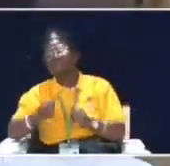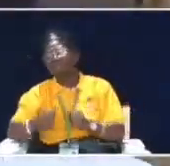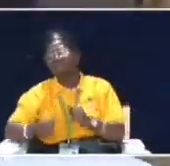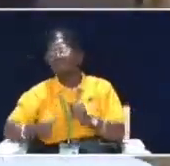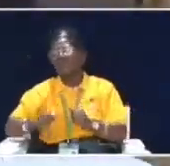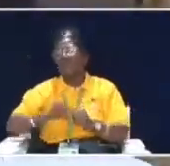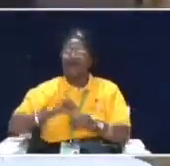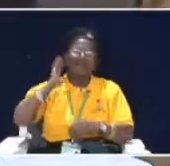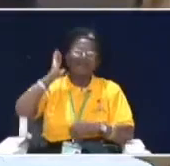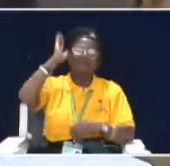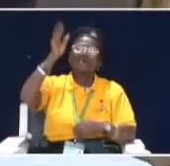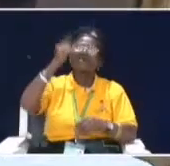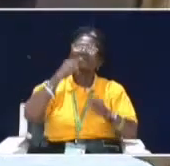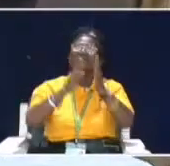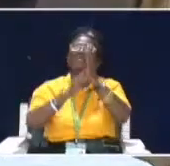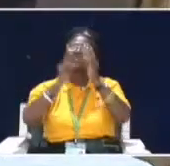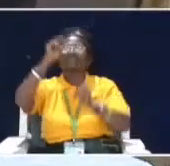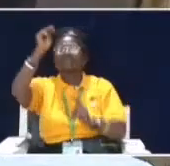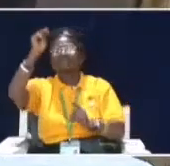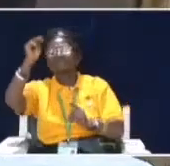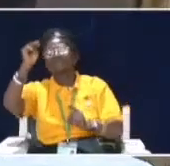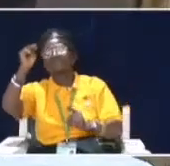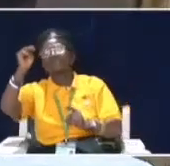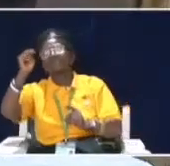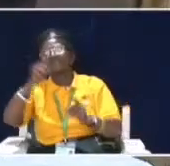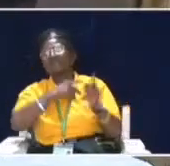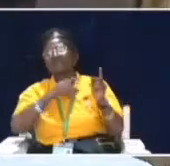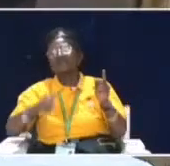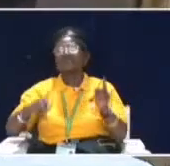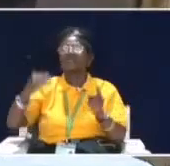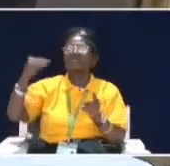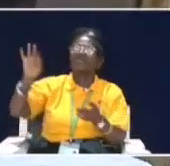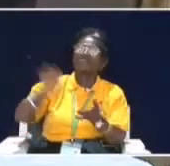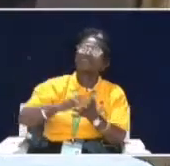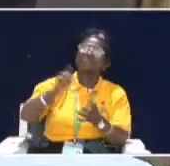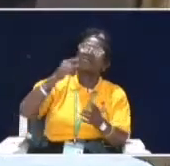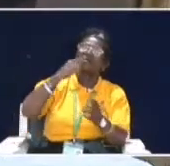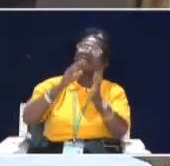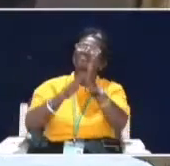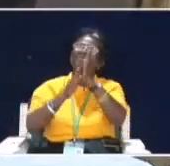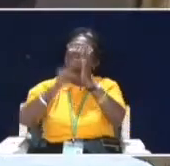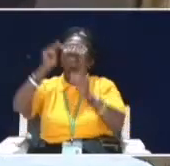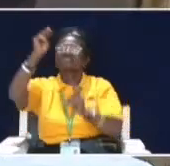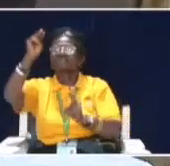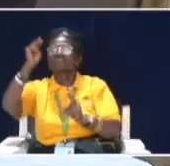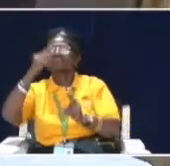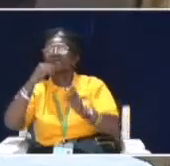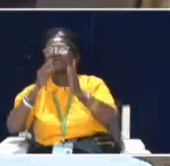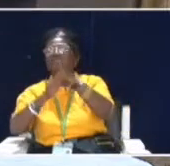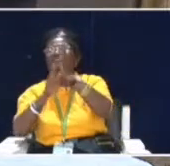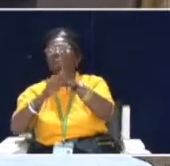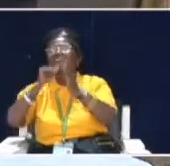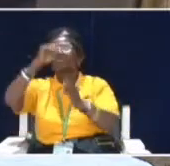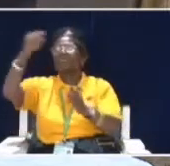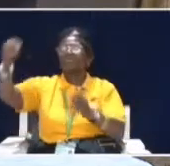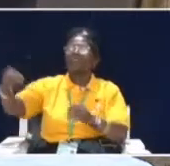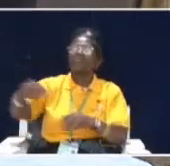I will praise him, King of glory, praise him,